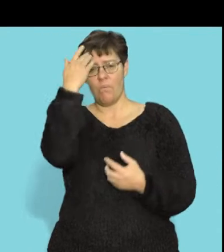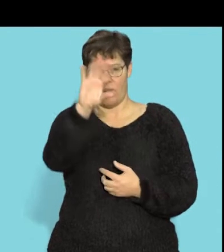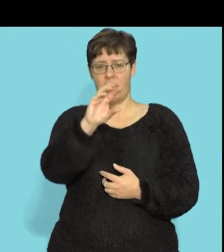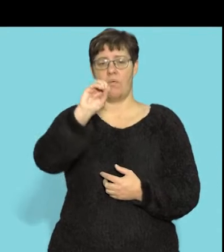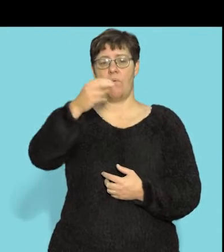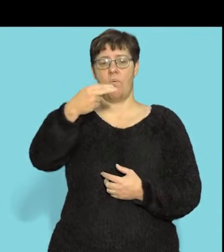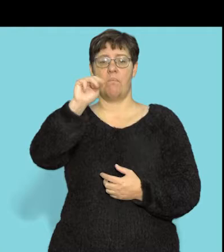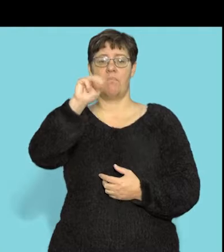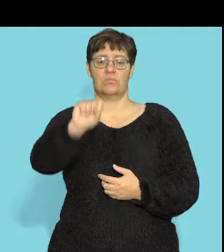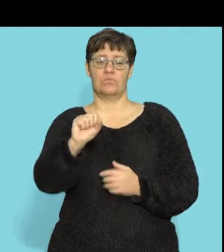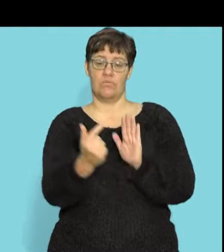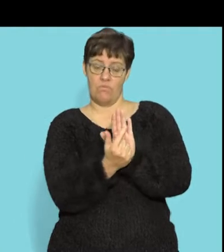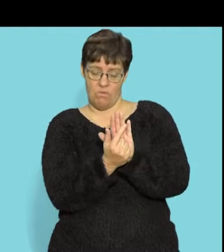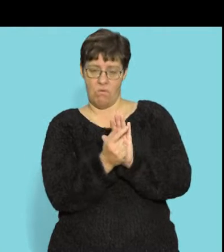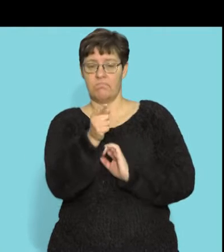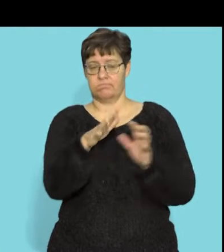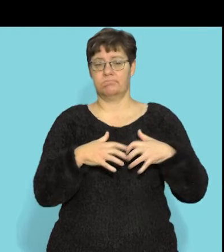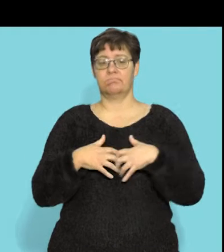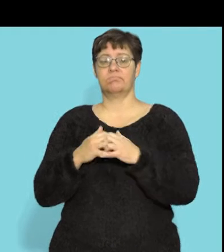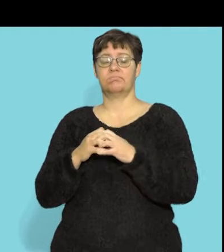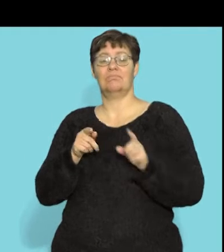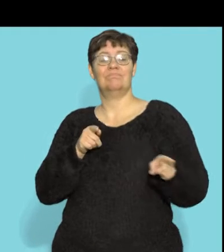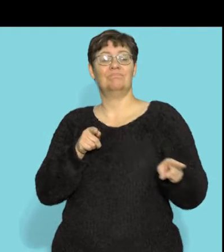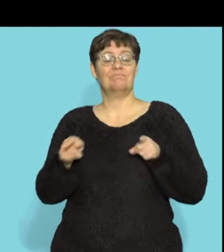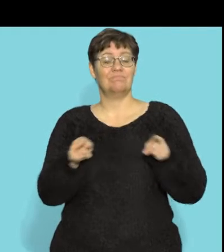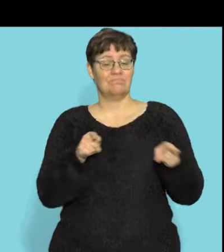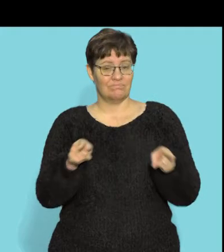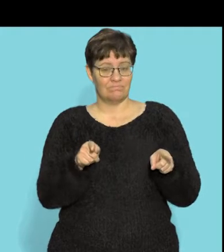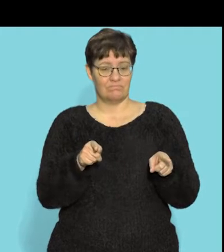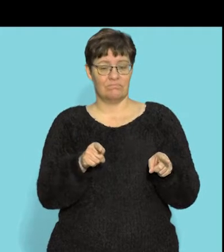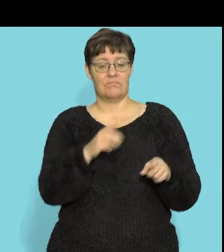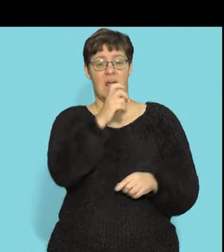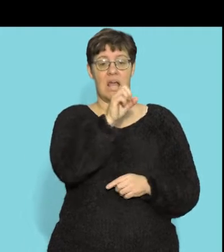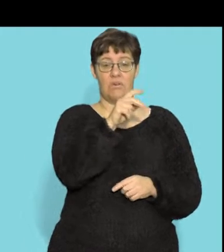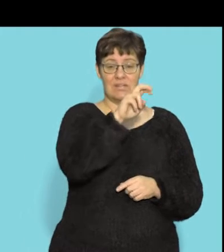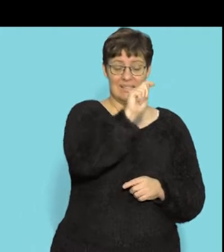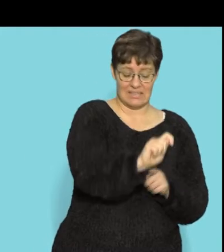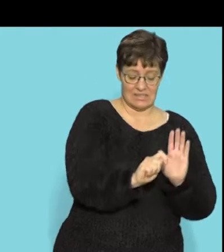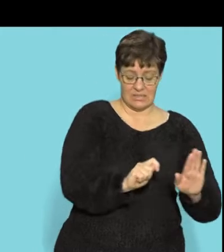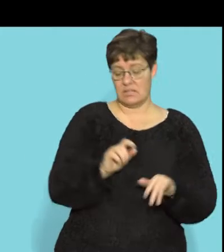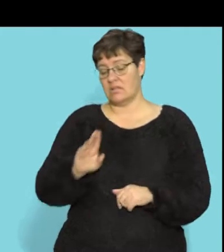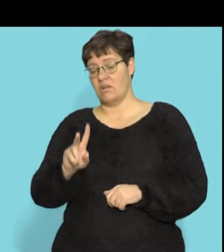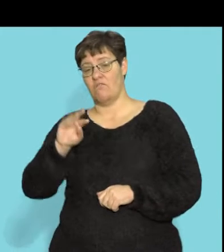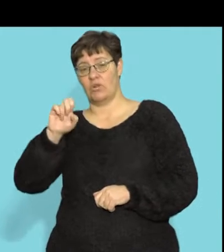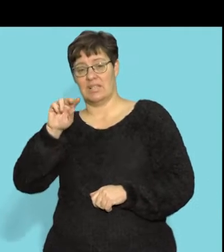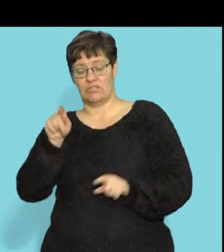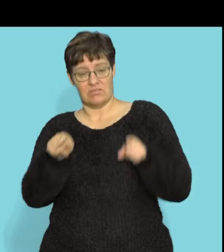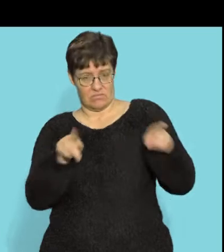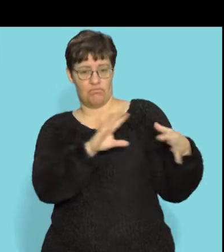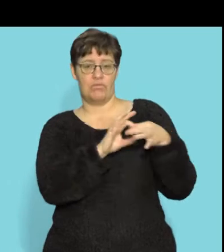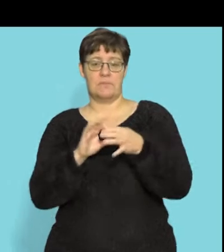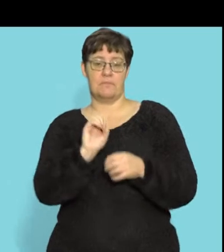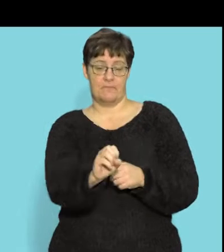law that deals with the relationship that exists between current and voltage. Okay, and also we